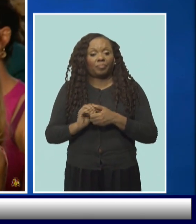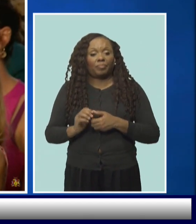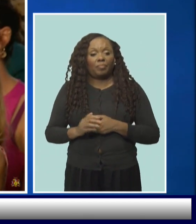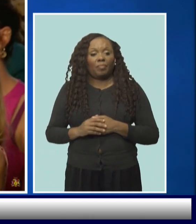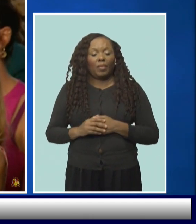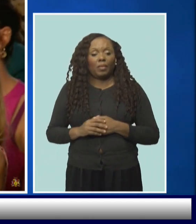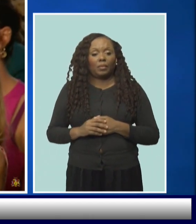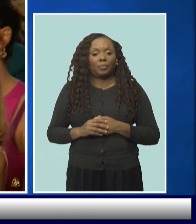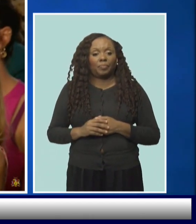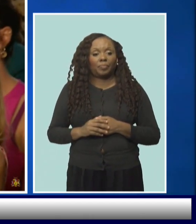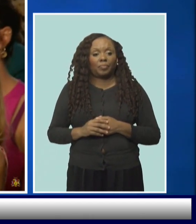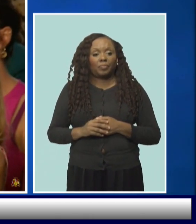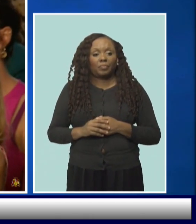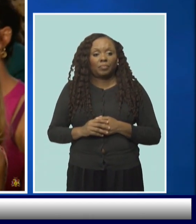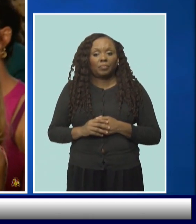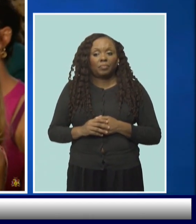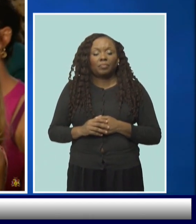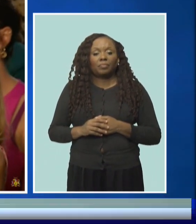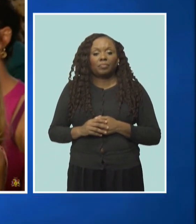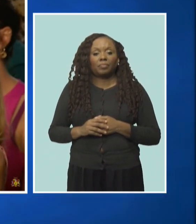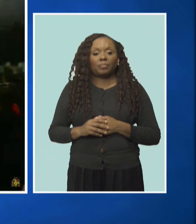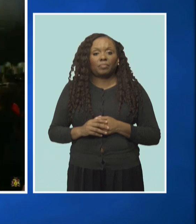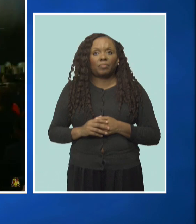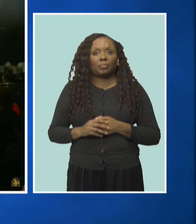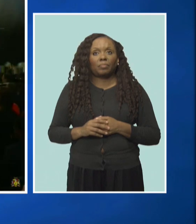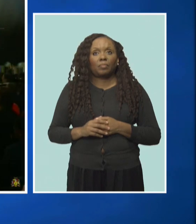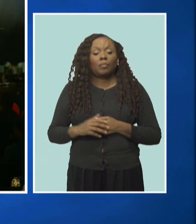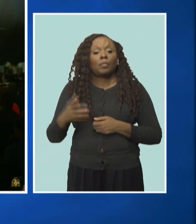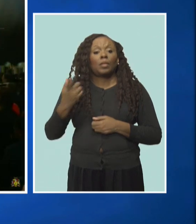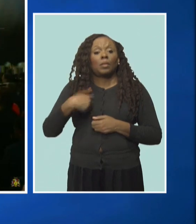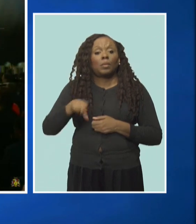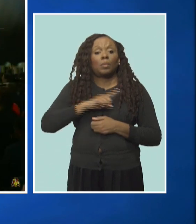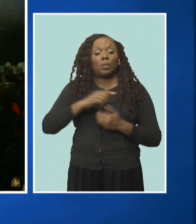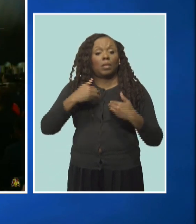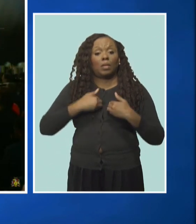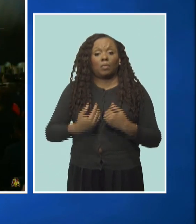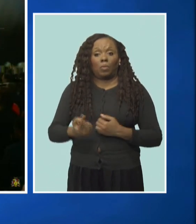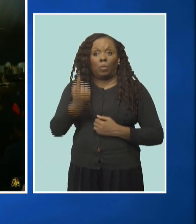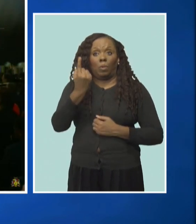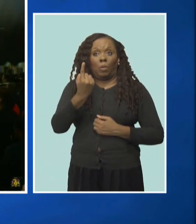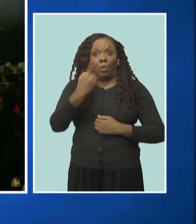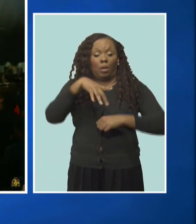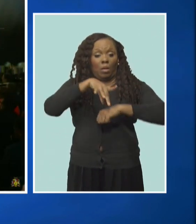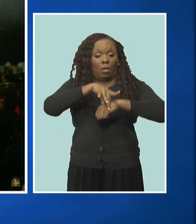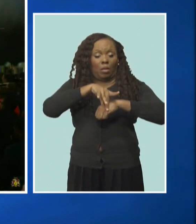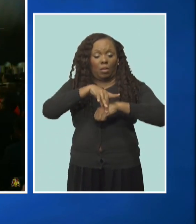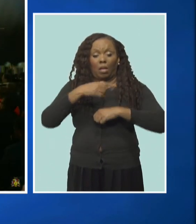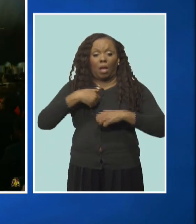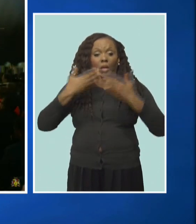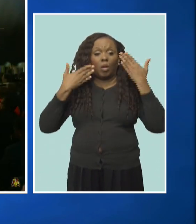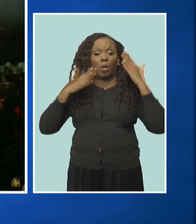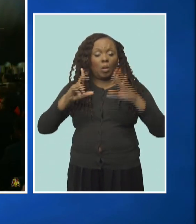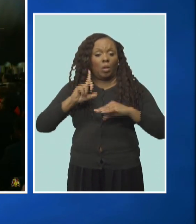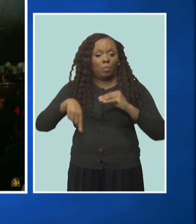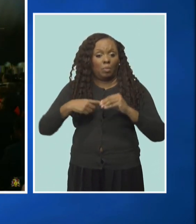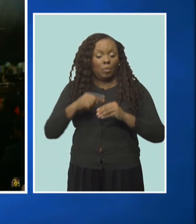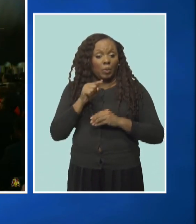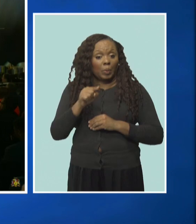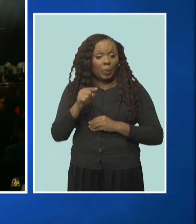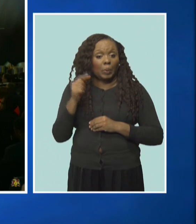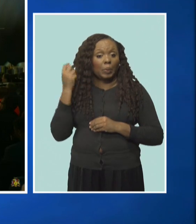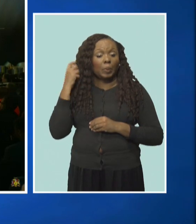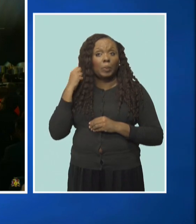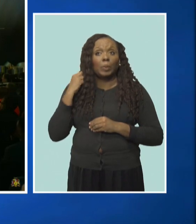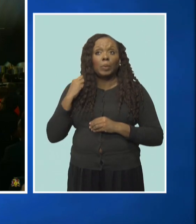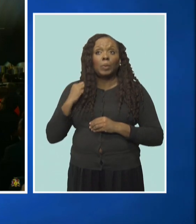And make no mistake about it, we have one planet. I don't know about you, but I'm sure